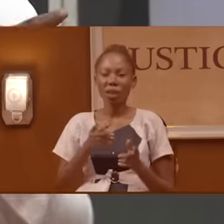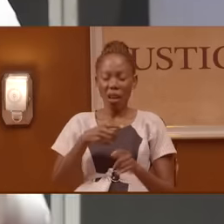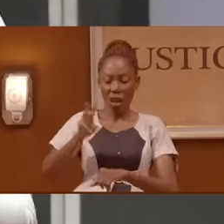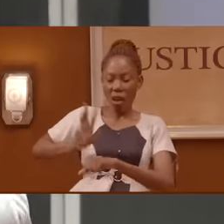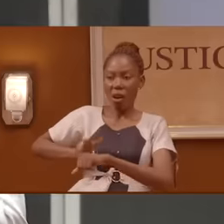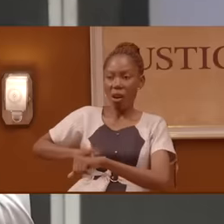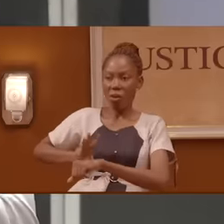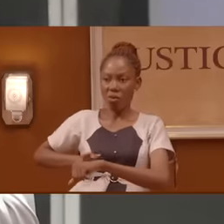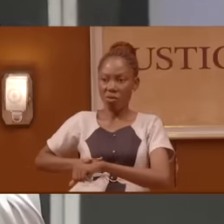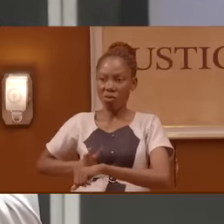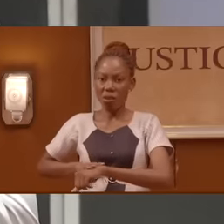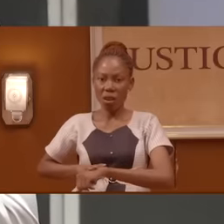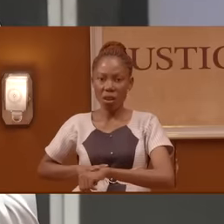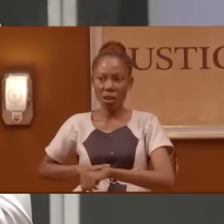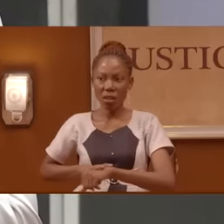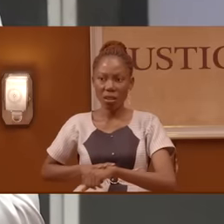warn